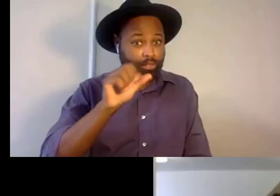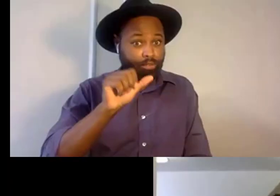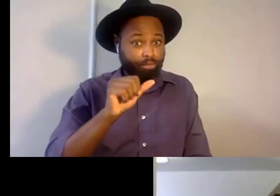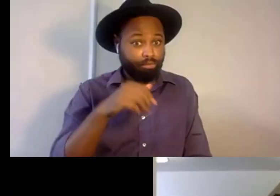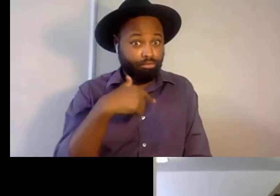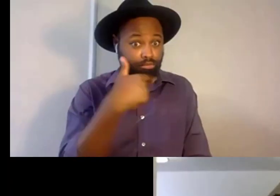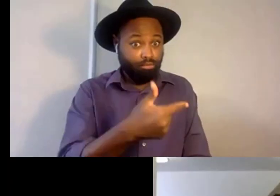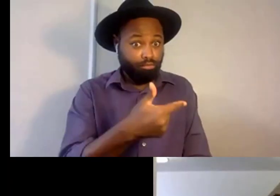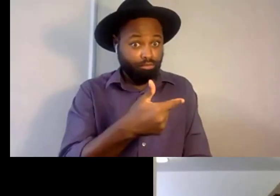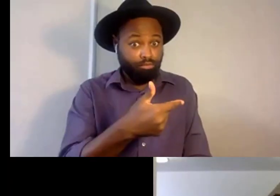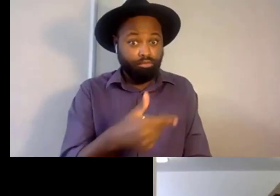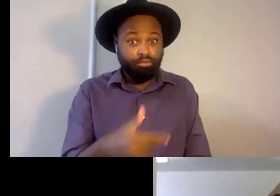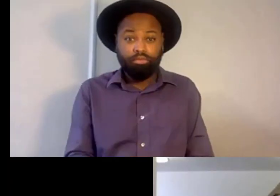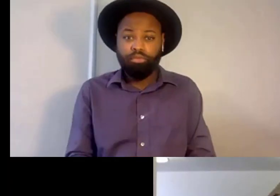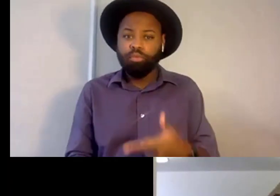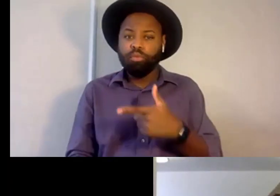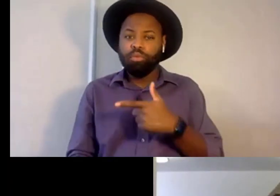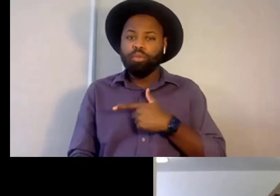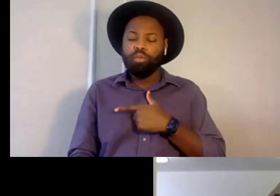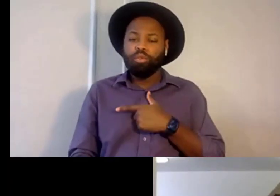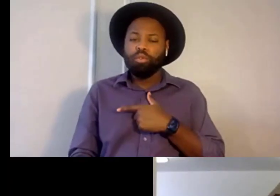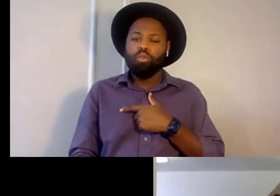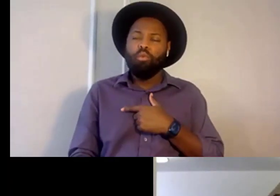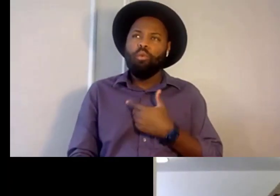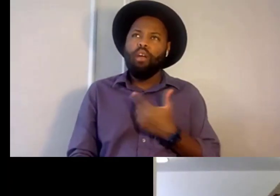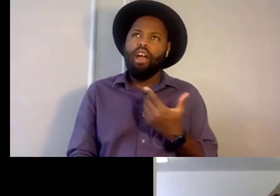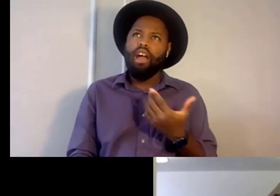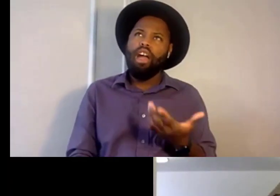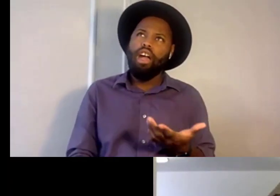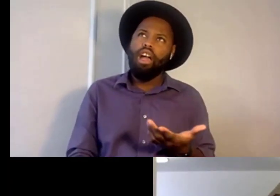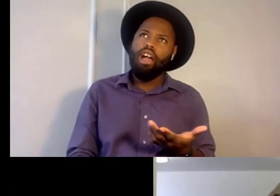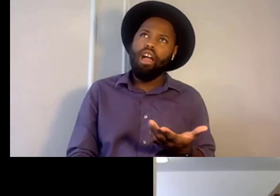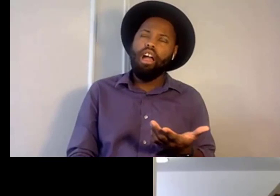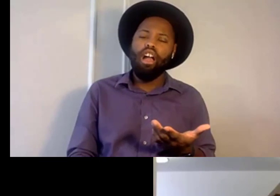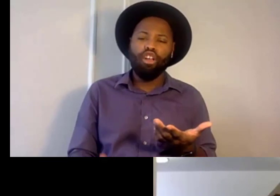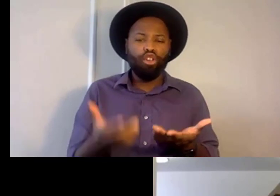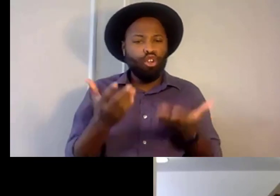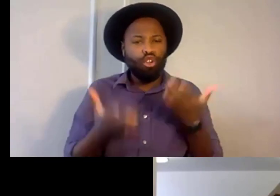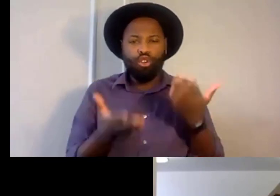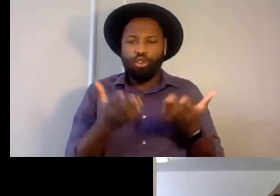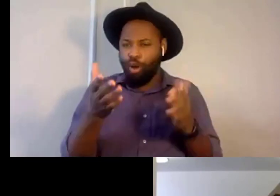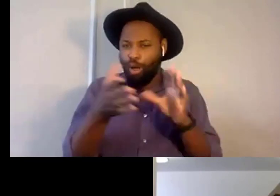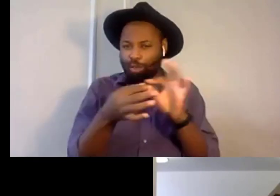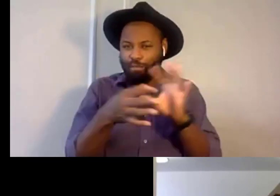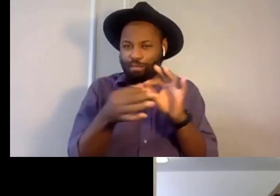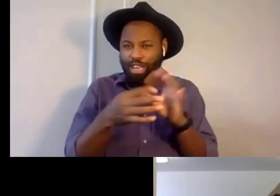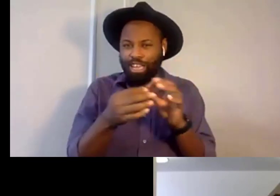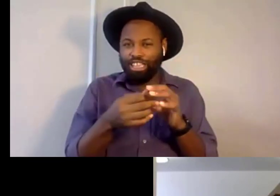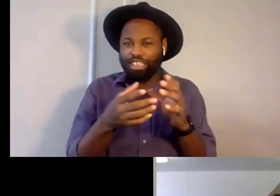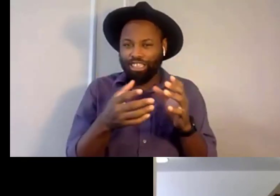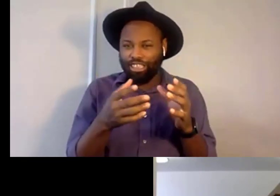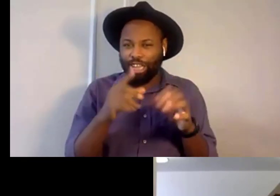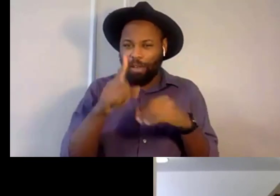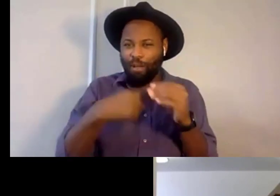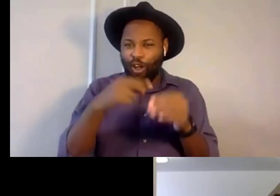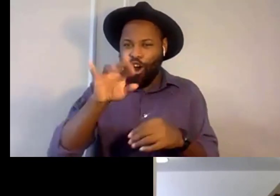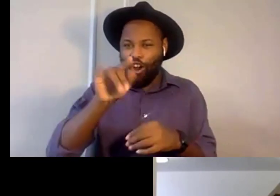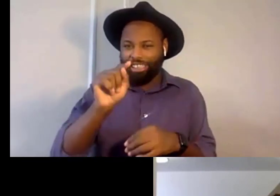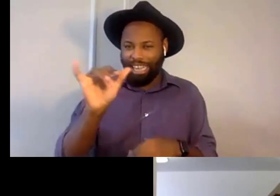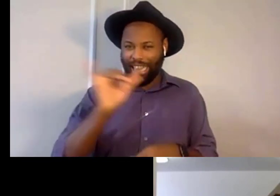Well, you could probably say as much about RIT as I can, Laverne.